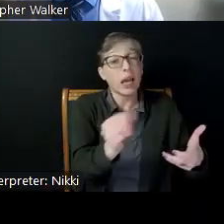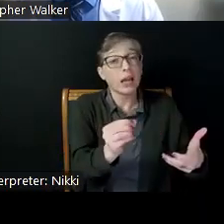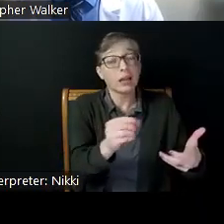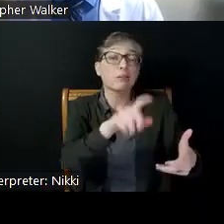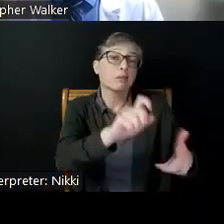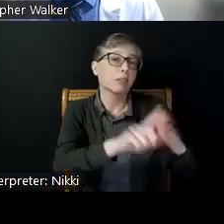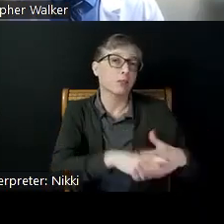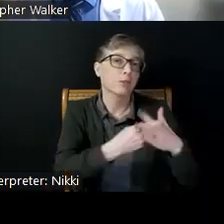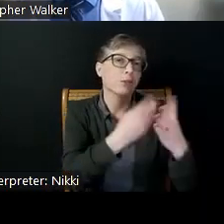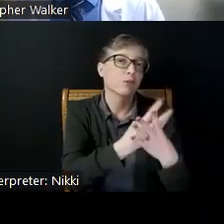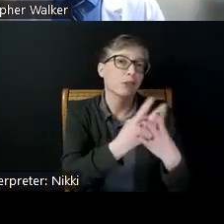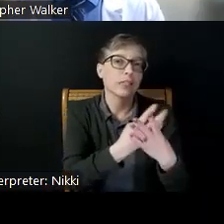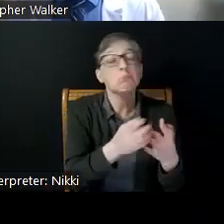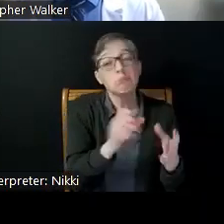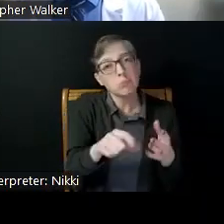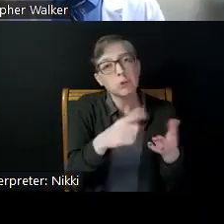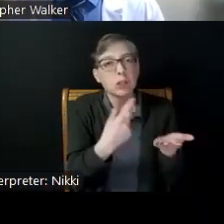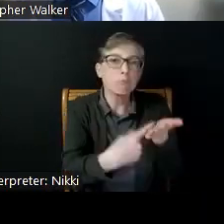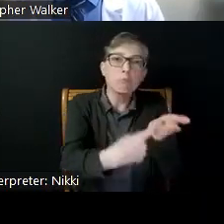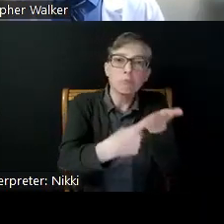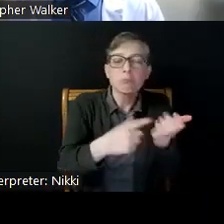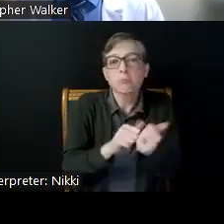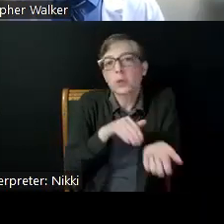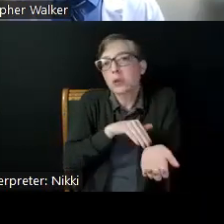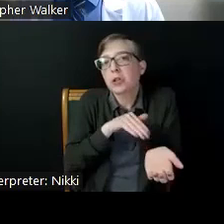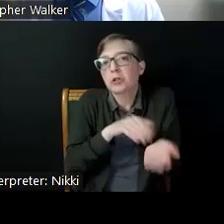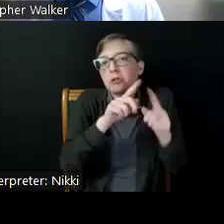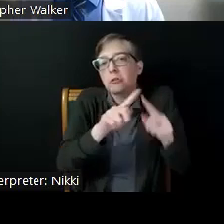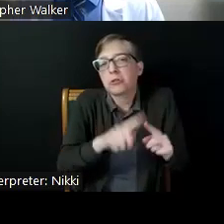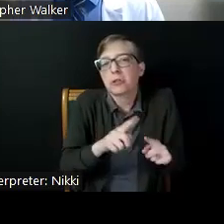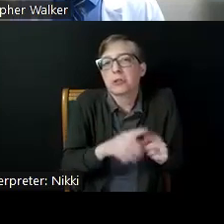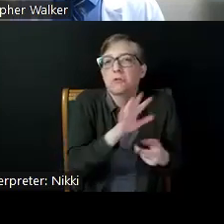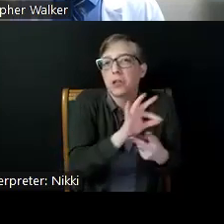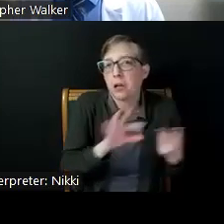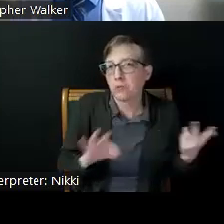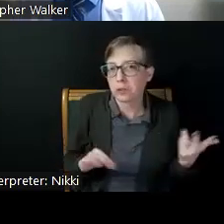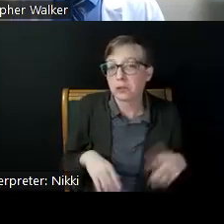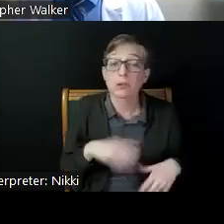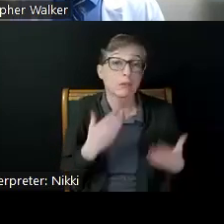of screening, whether that be an annual FIT test.